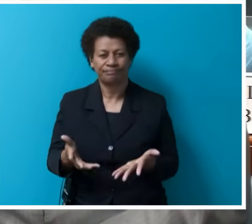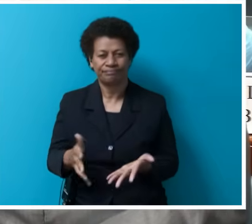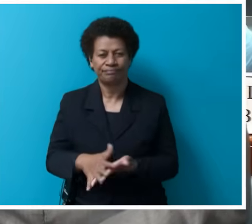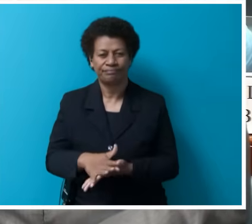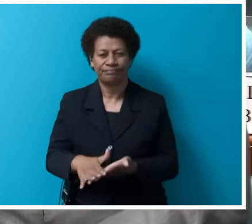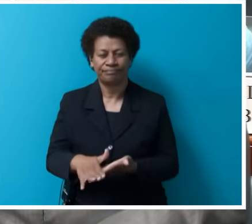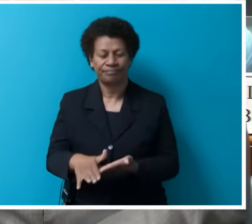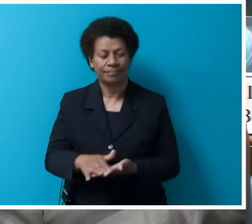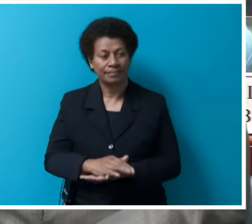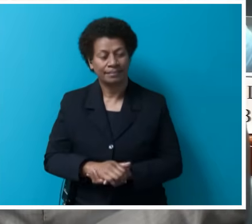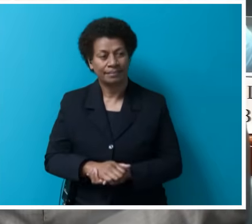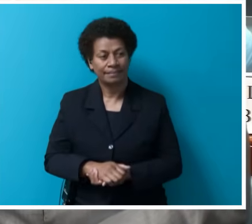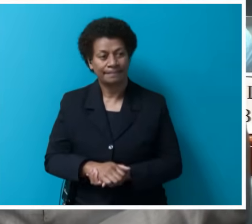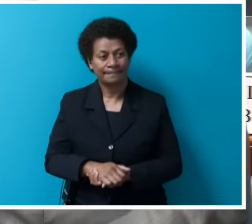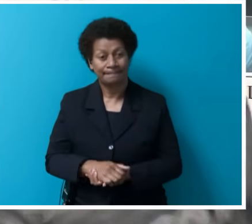conclude.